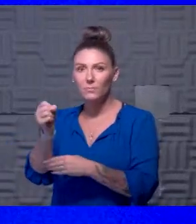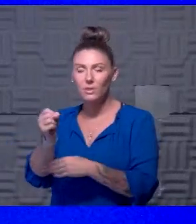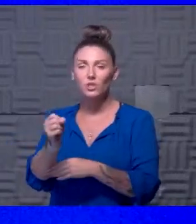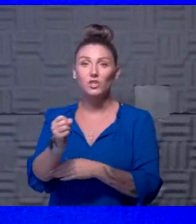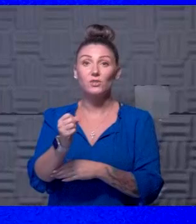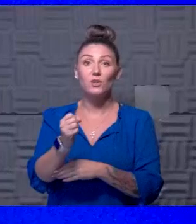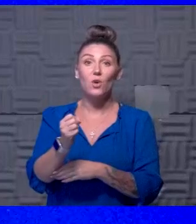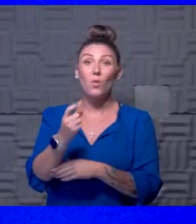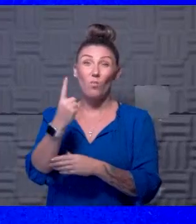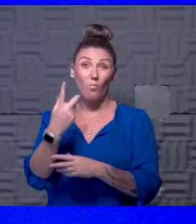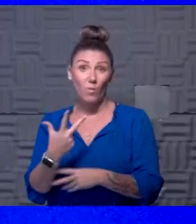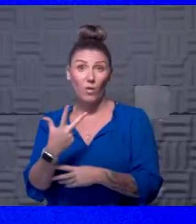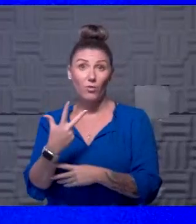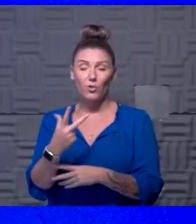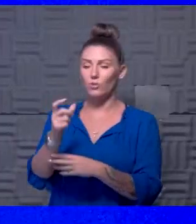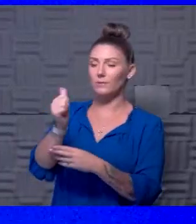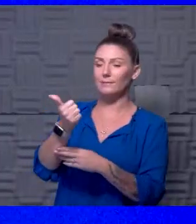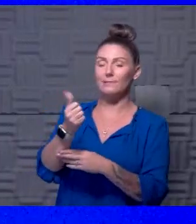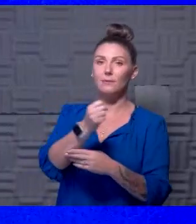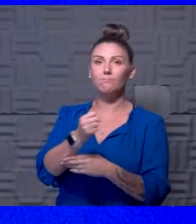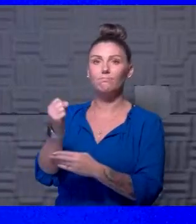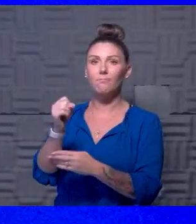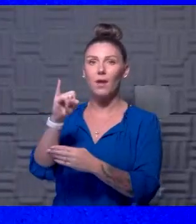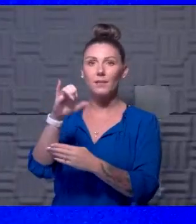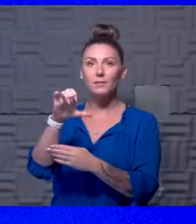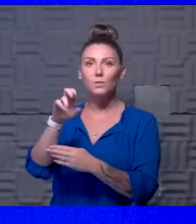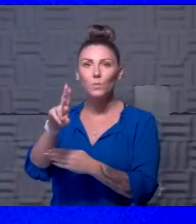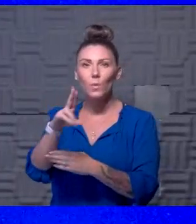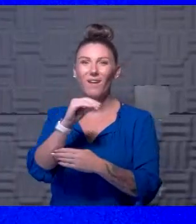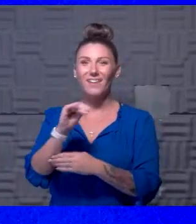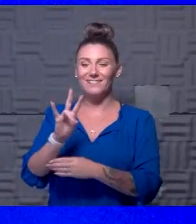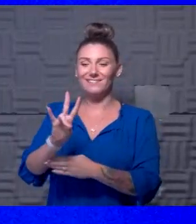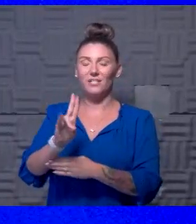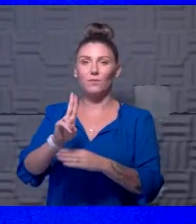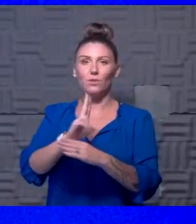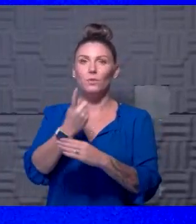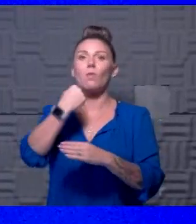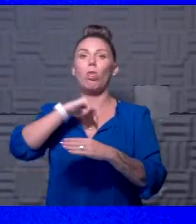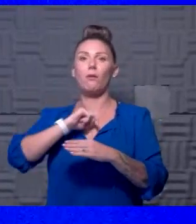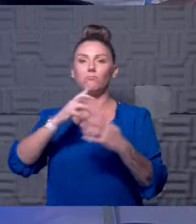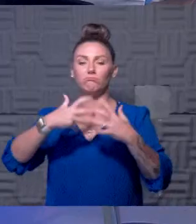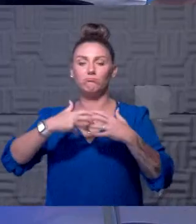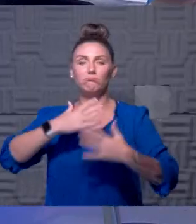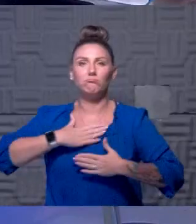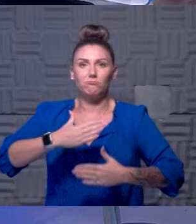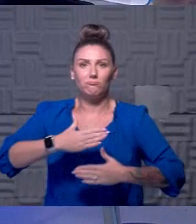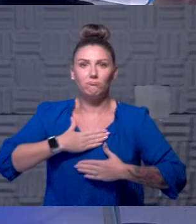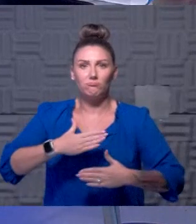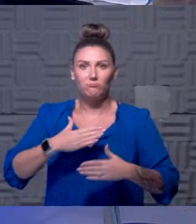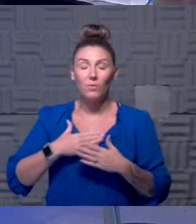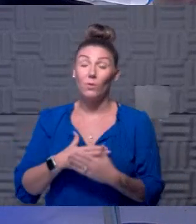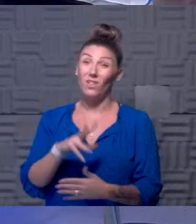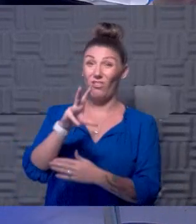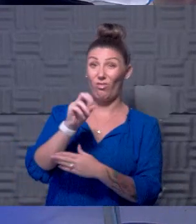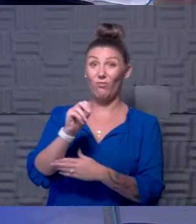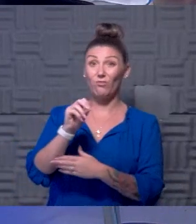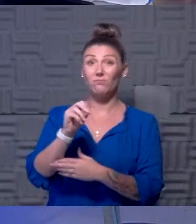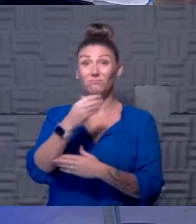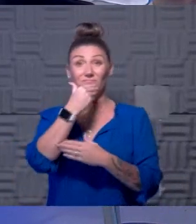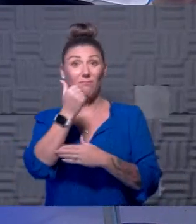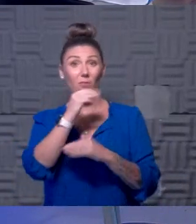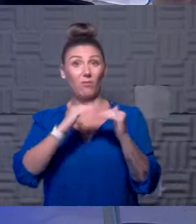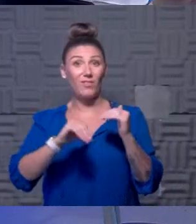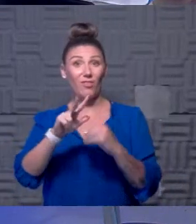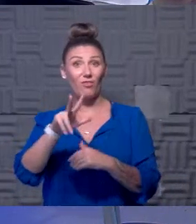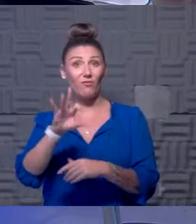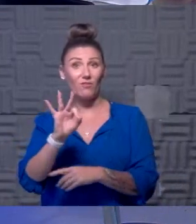of those, 10 of those are in the ICU, and 7 of those are on the vent still. So. Okay. Well, 30 is better than 39. It's a lot better. Yeah, it's a lot better than